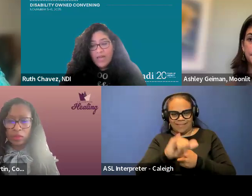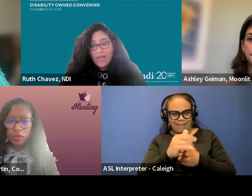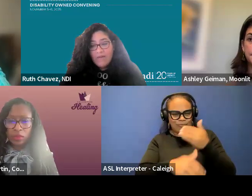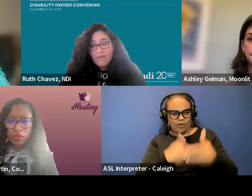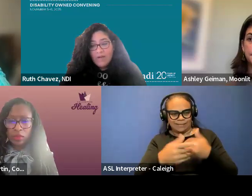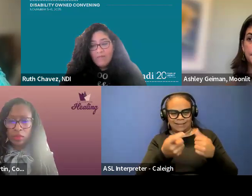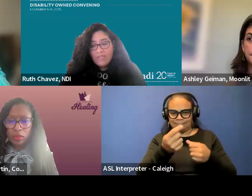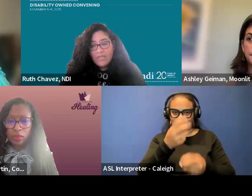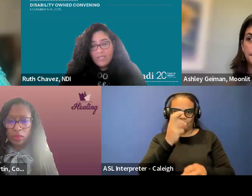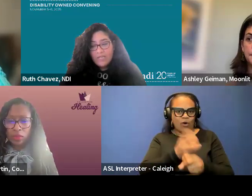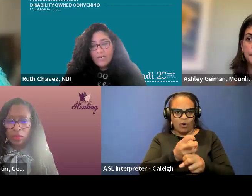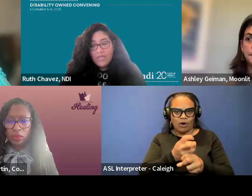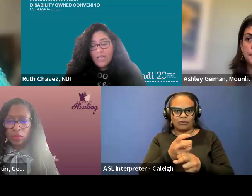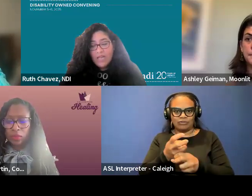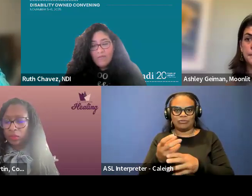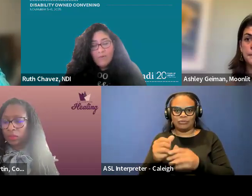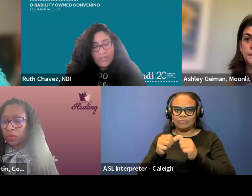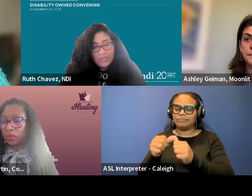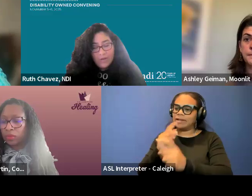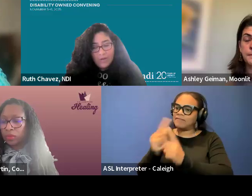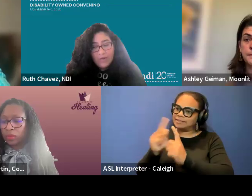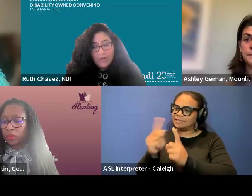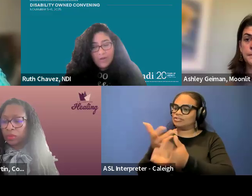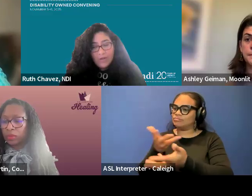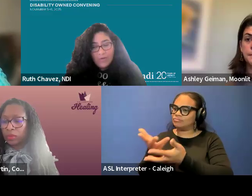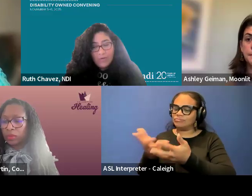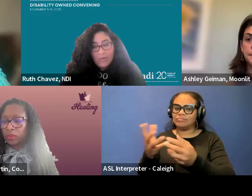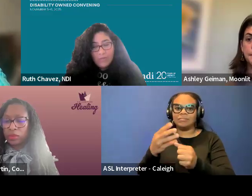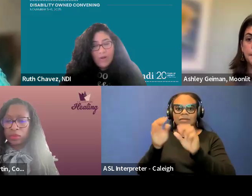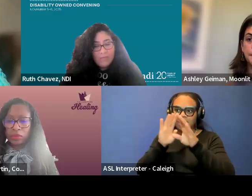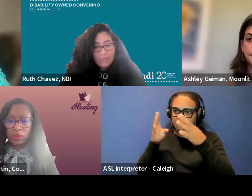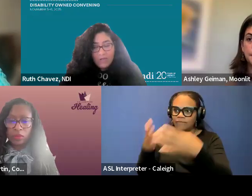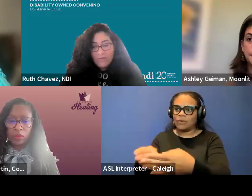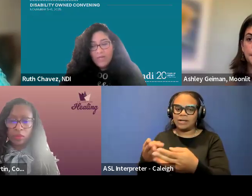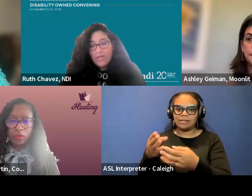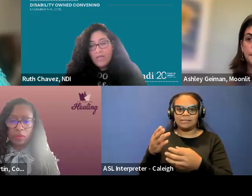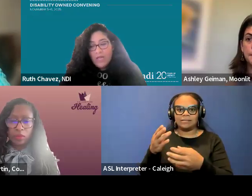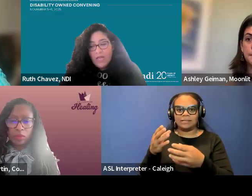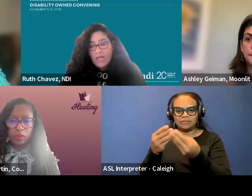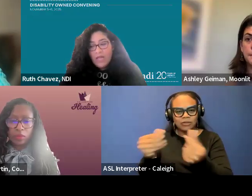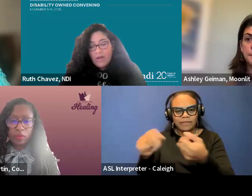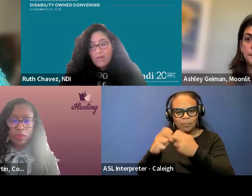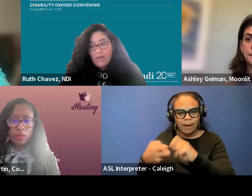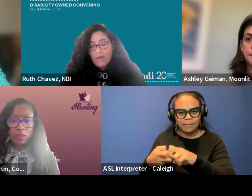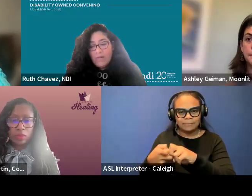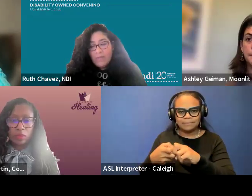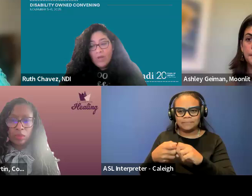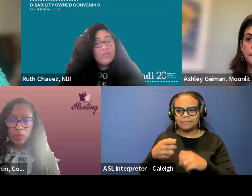to have a conversation and focus on, the problem solving